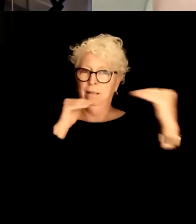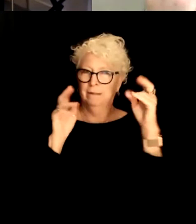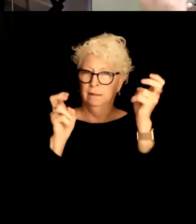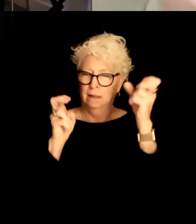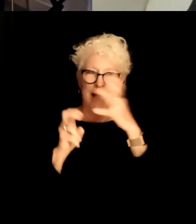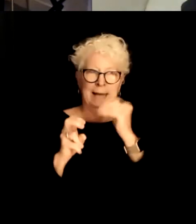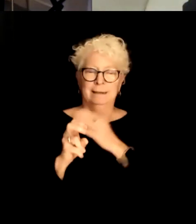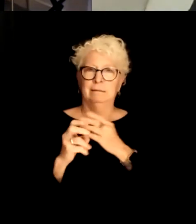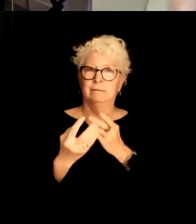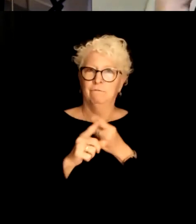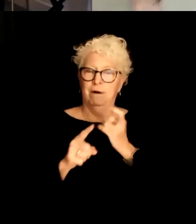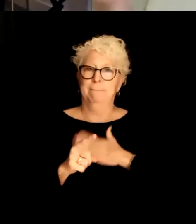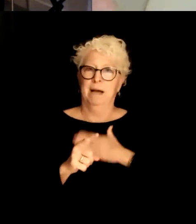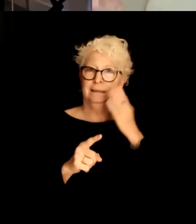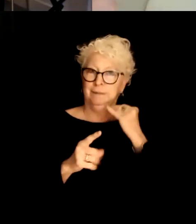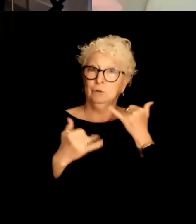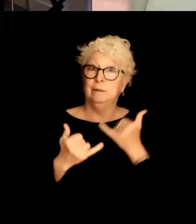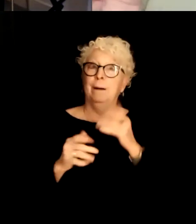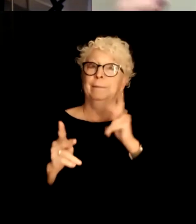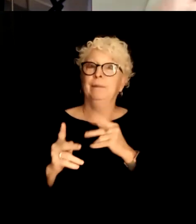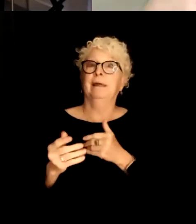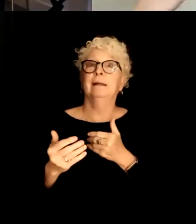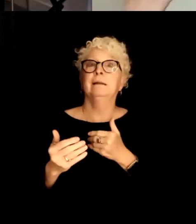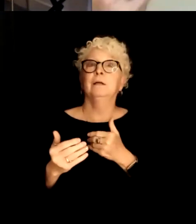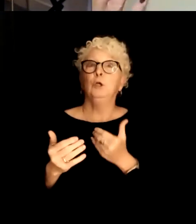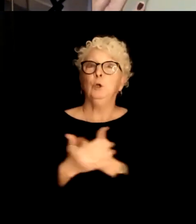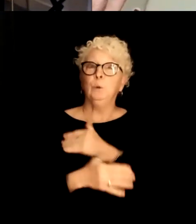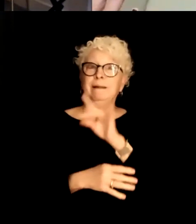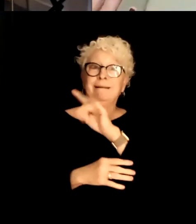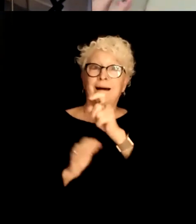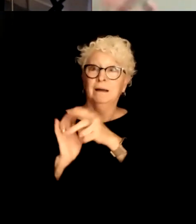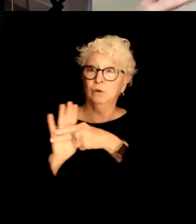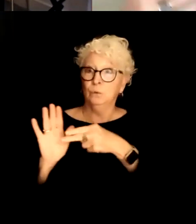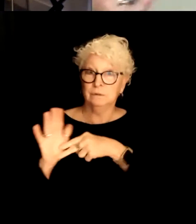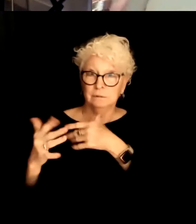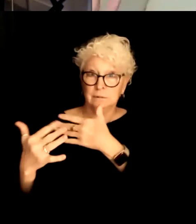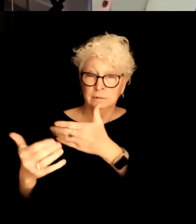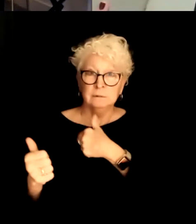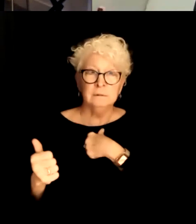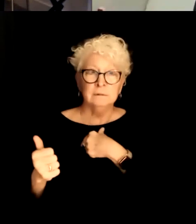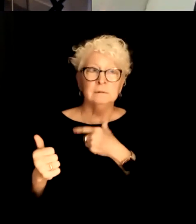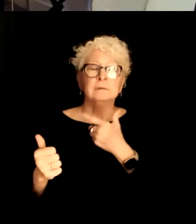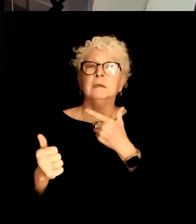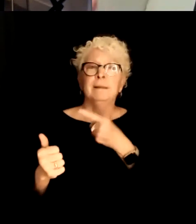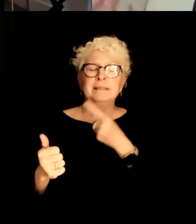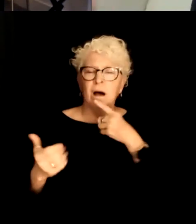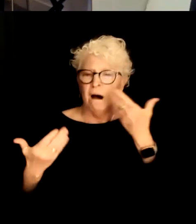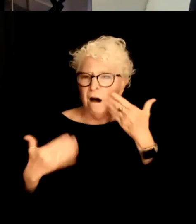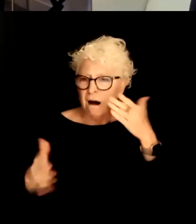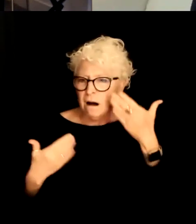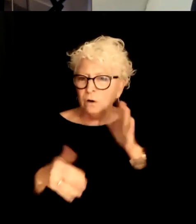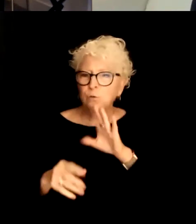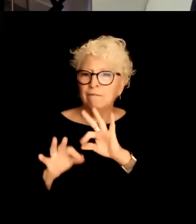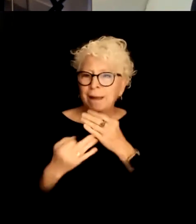patients that are in these structural positions of, we don't know anything about this. You may go to your PCP and they may tell you, you